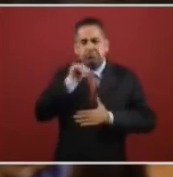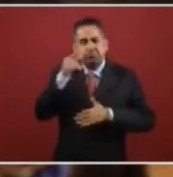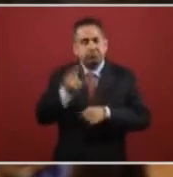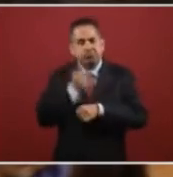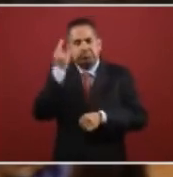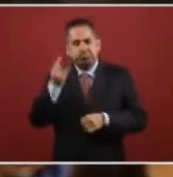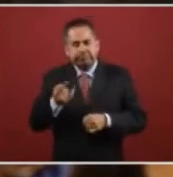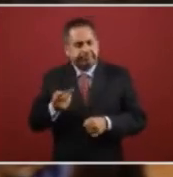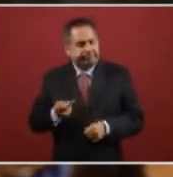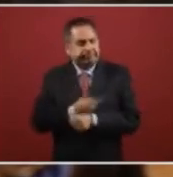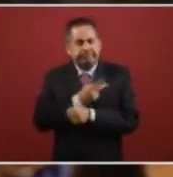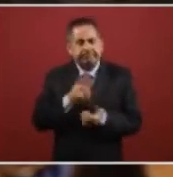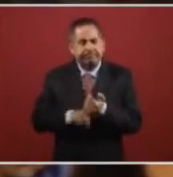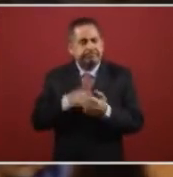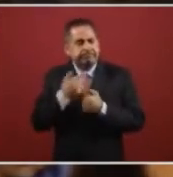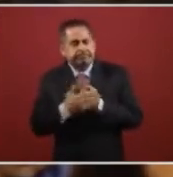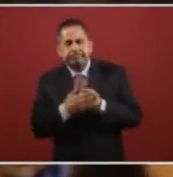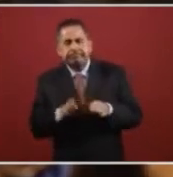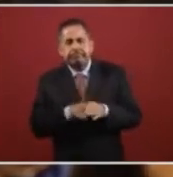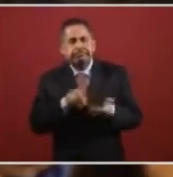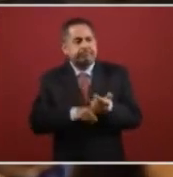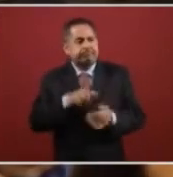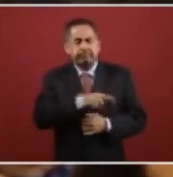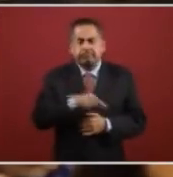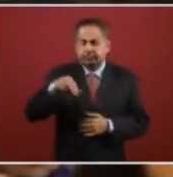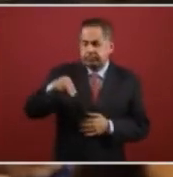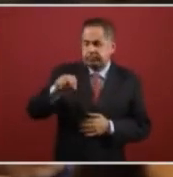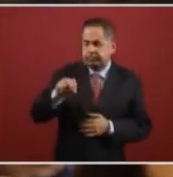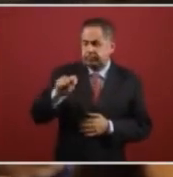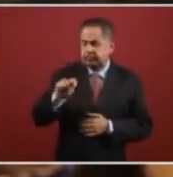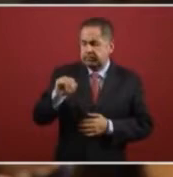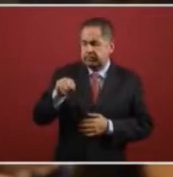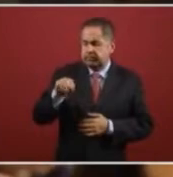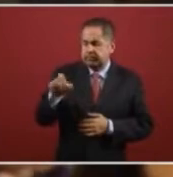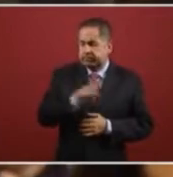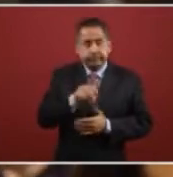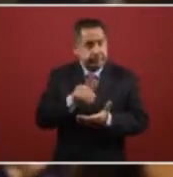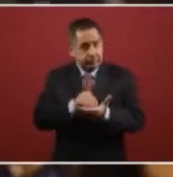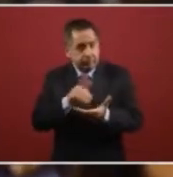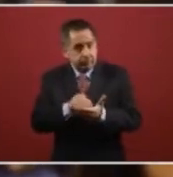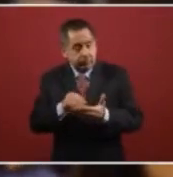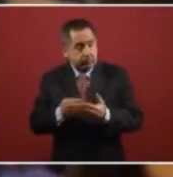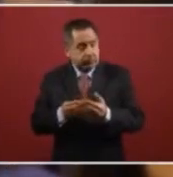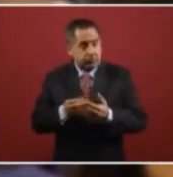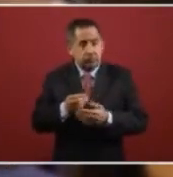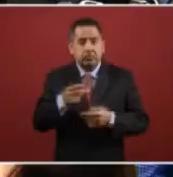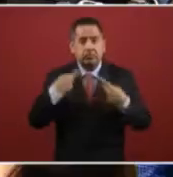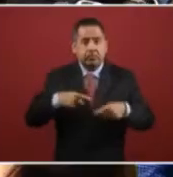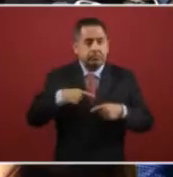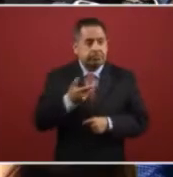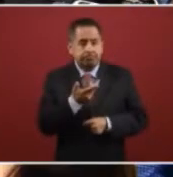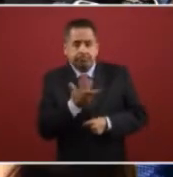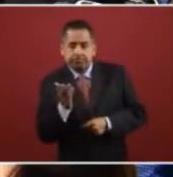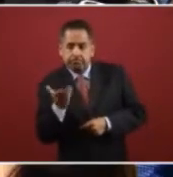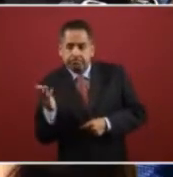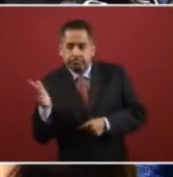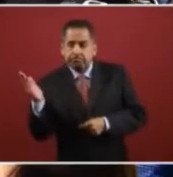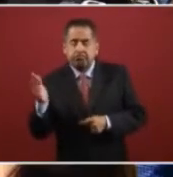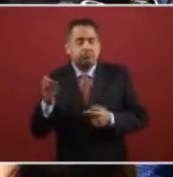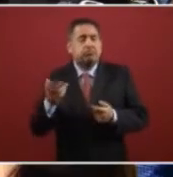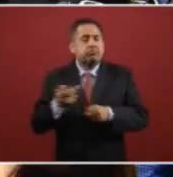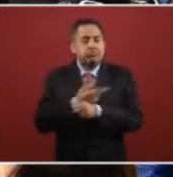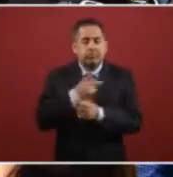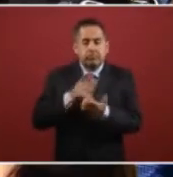agreements. What's going on with them? What's going to happen with Notimex? Are they still letting people